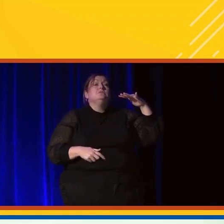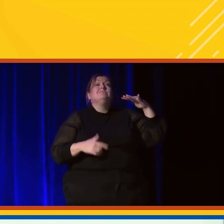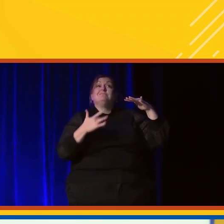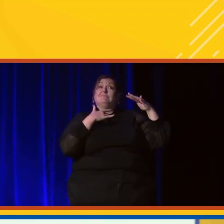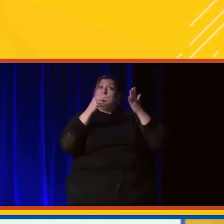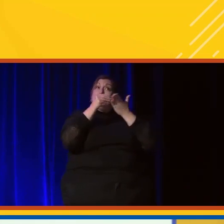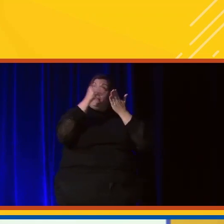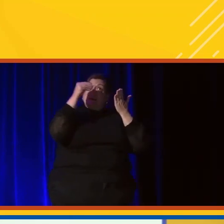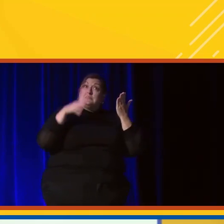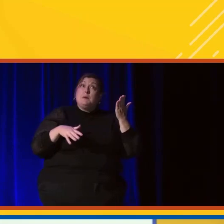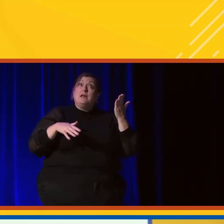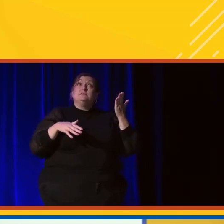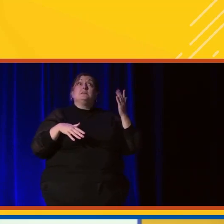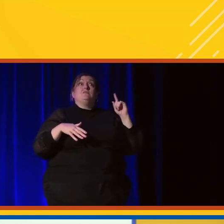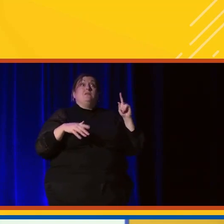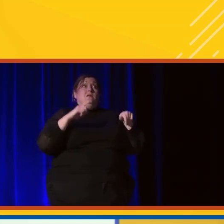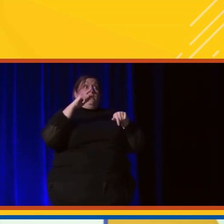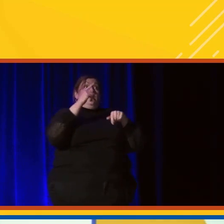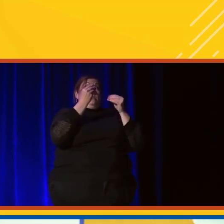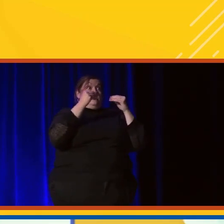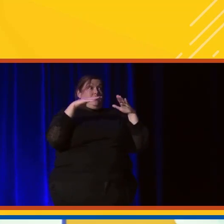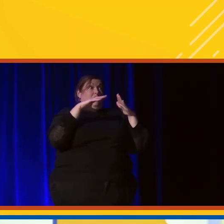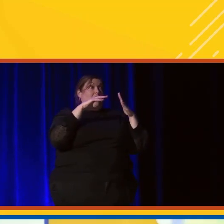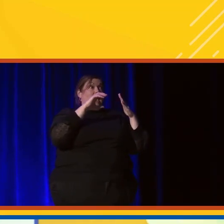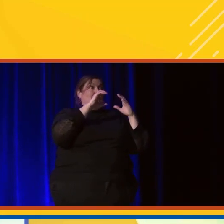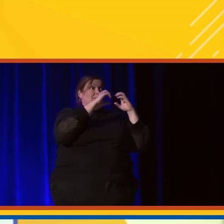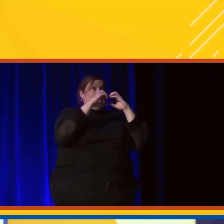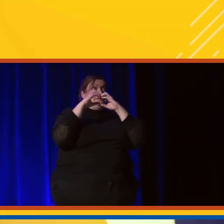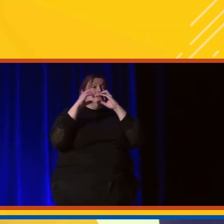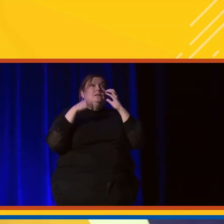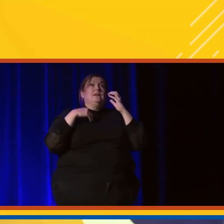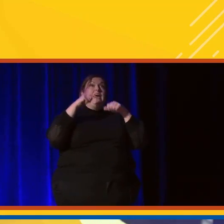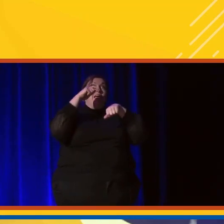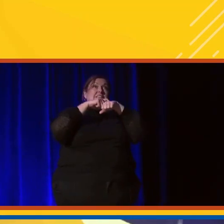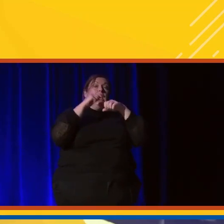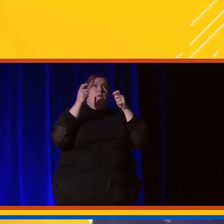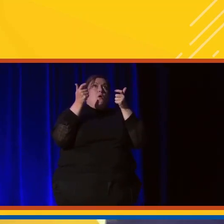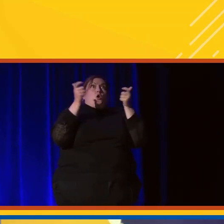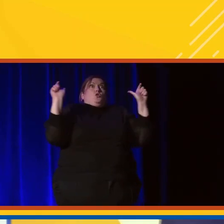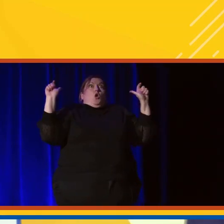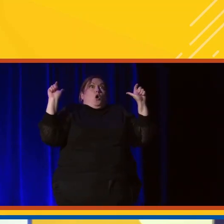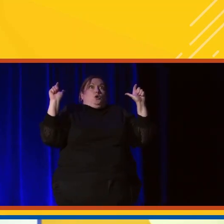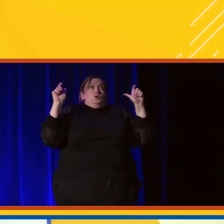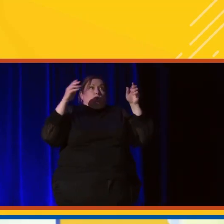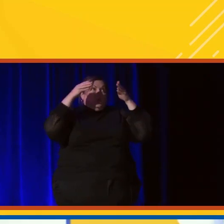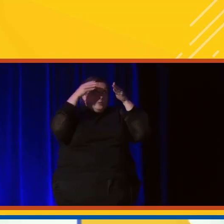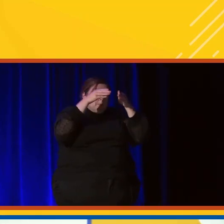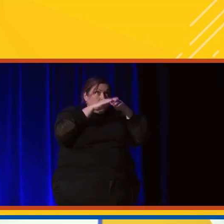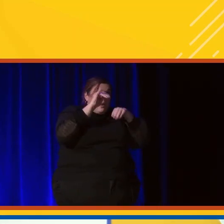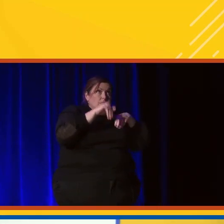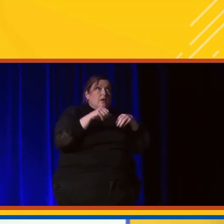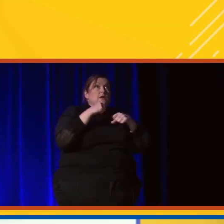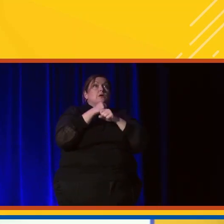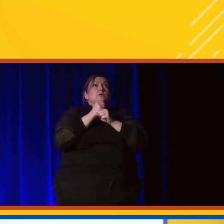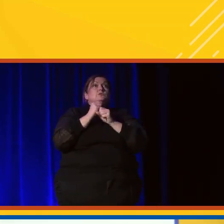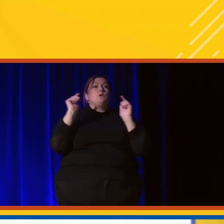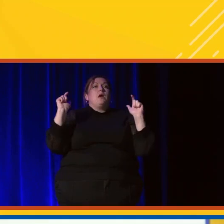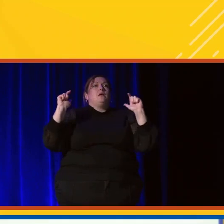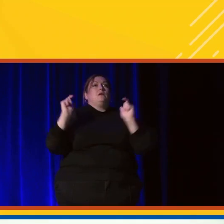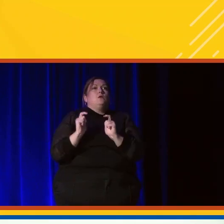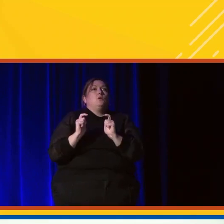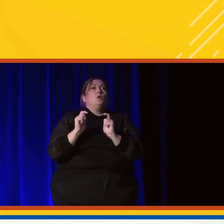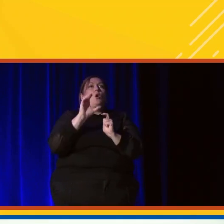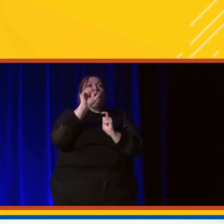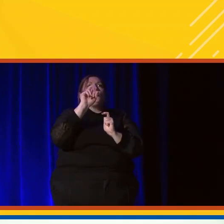scales you have to simulate and the time scales you have to simulate are just too large to spend on atomistic modeling. So you make a coarse-grained model. So here is